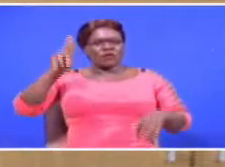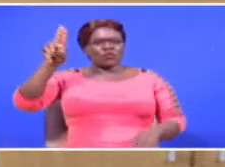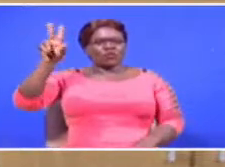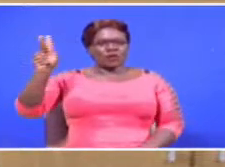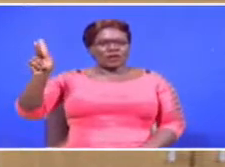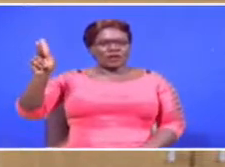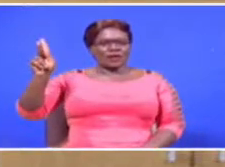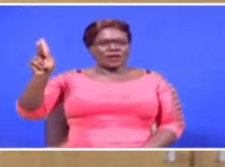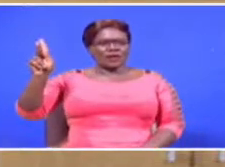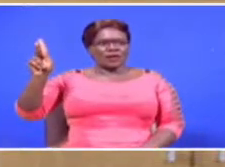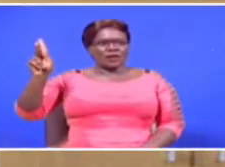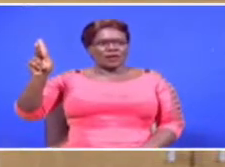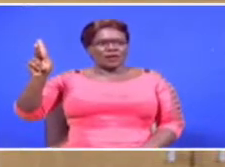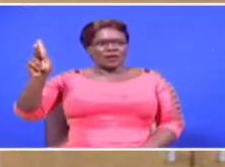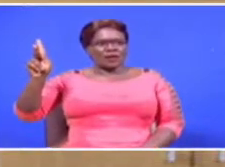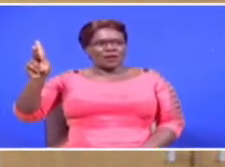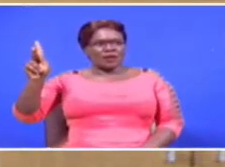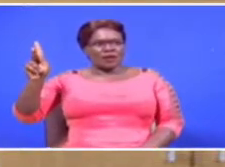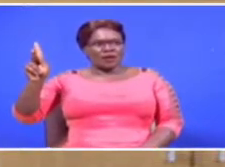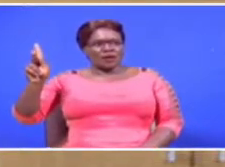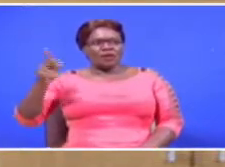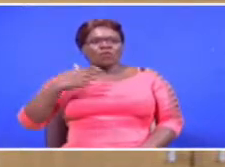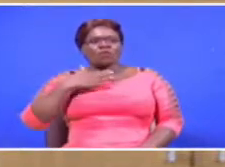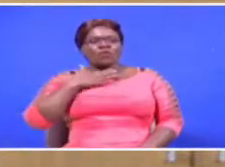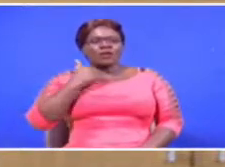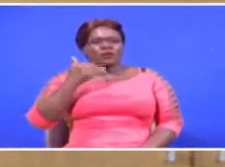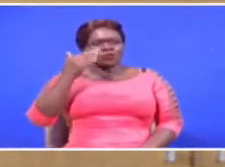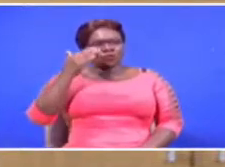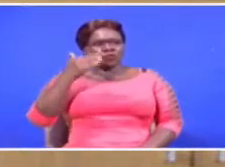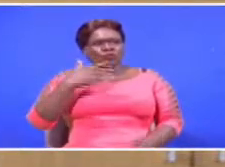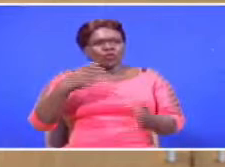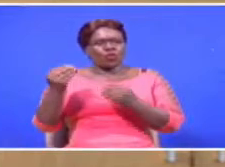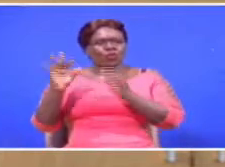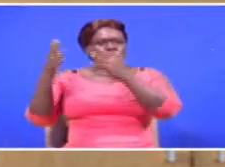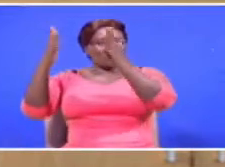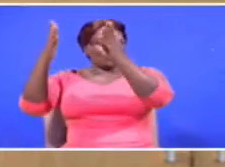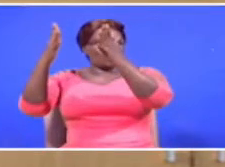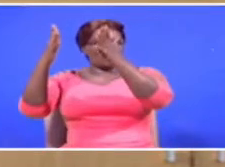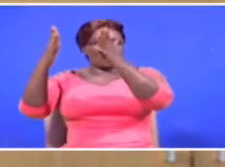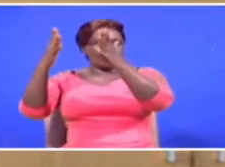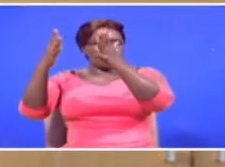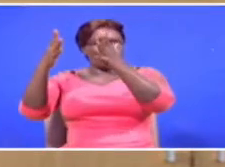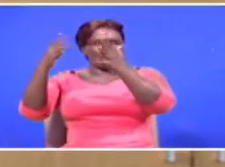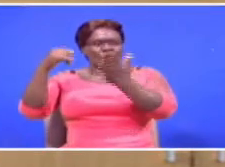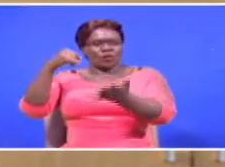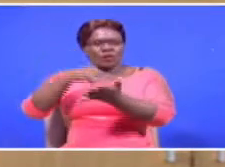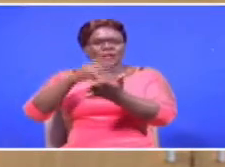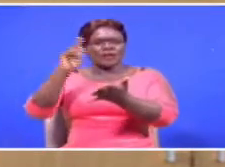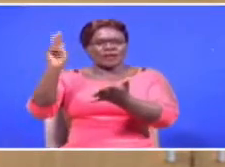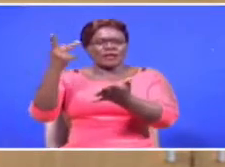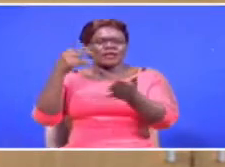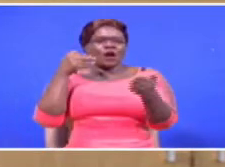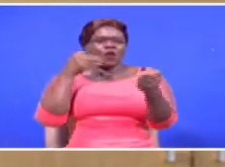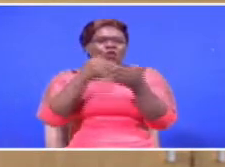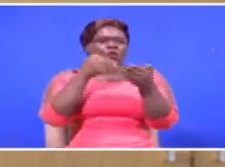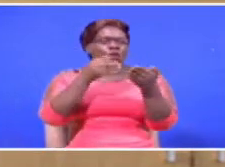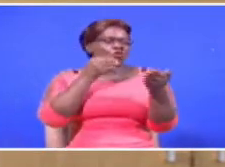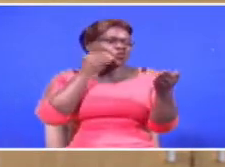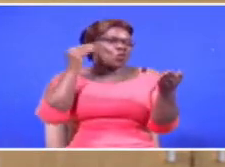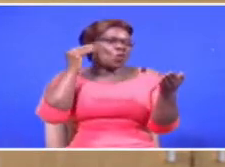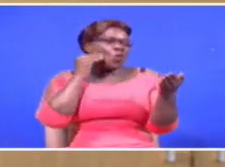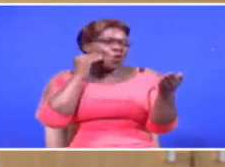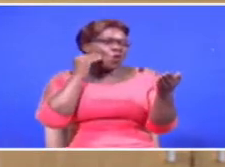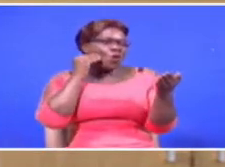Kingdom always look forward to the summer period in order to attend an event that brings Kenya quite close to their